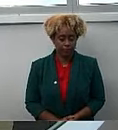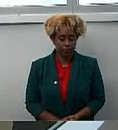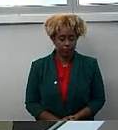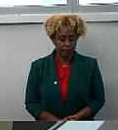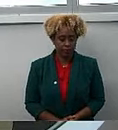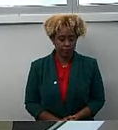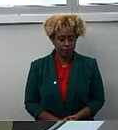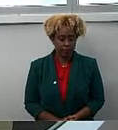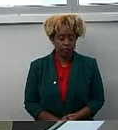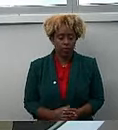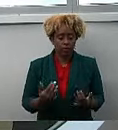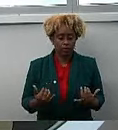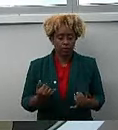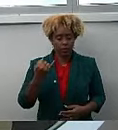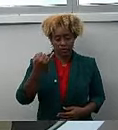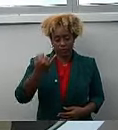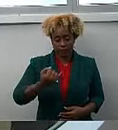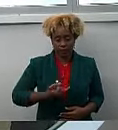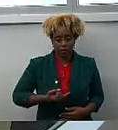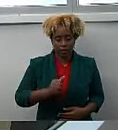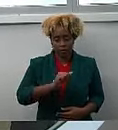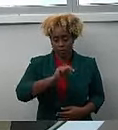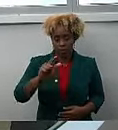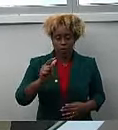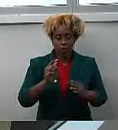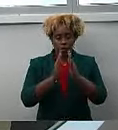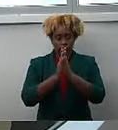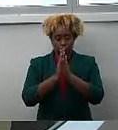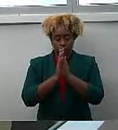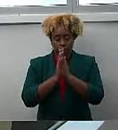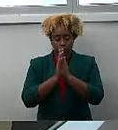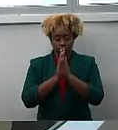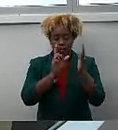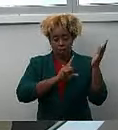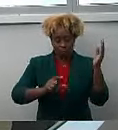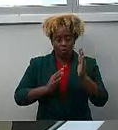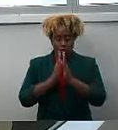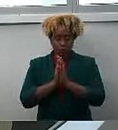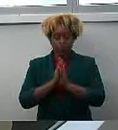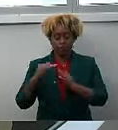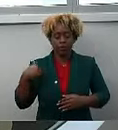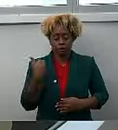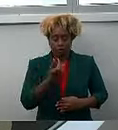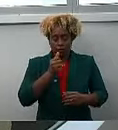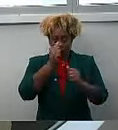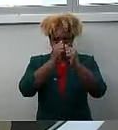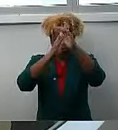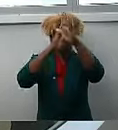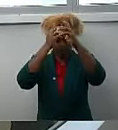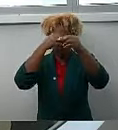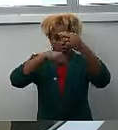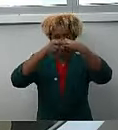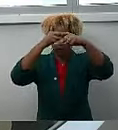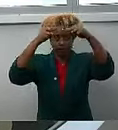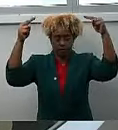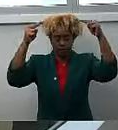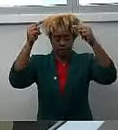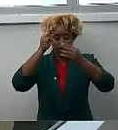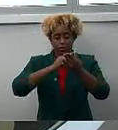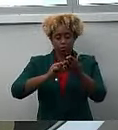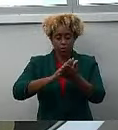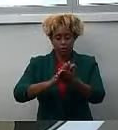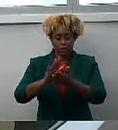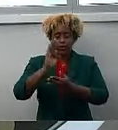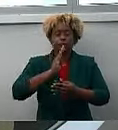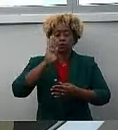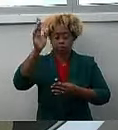I invite you to join me as we say the Lord's Prayer. Our Father, who art in heaven, hallowed be